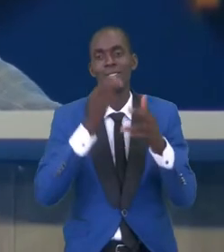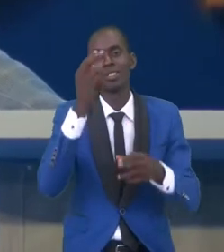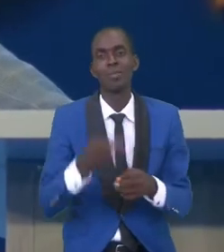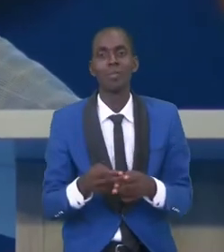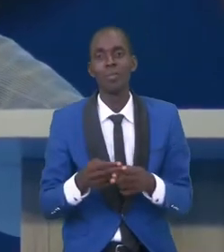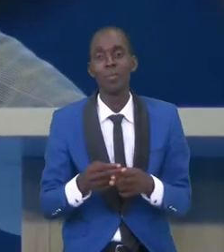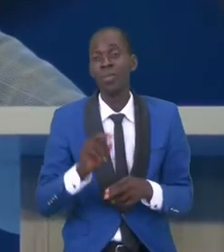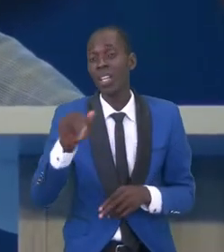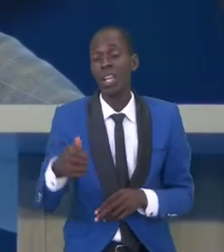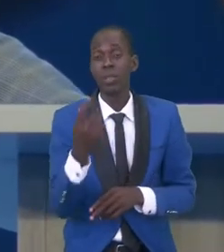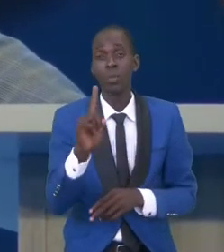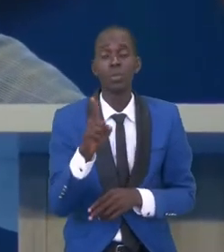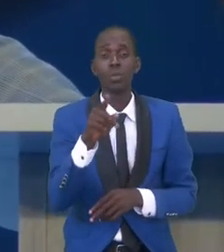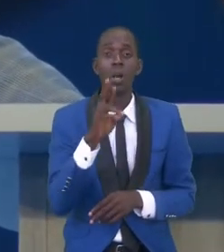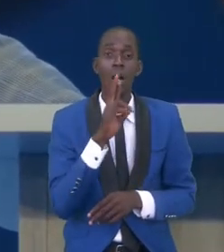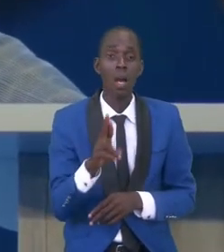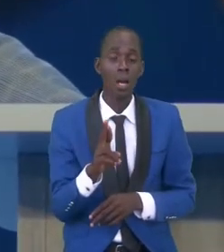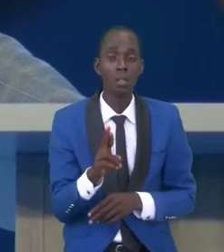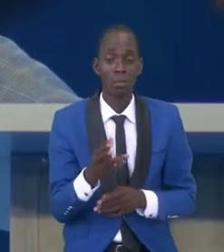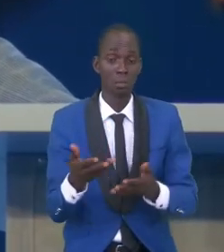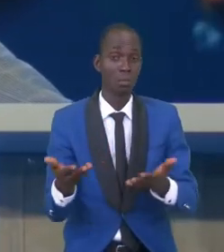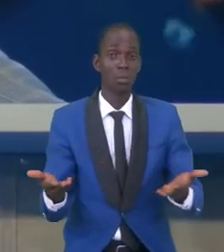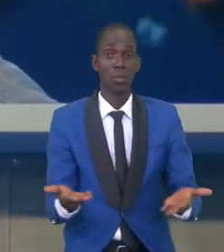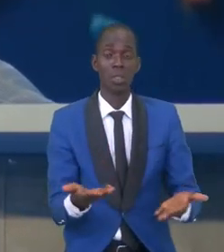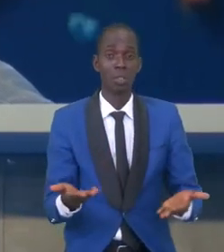Amen. Anywhere you are, over here,